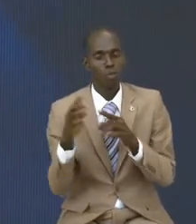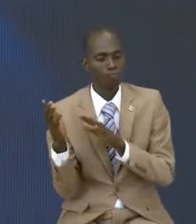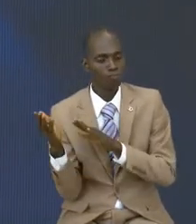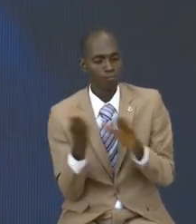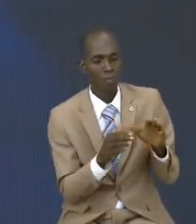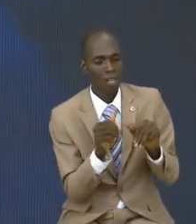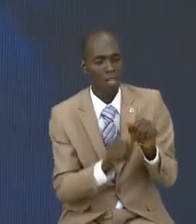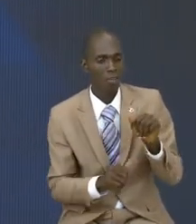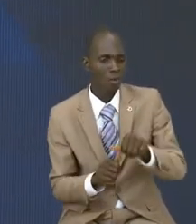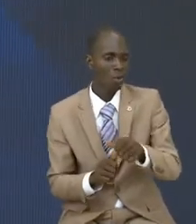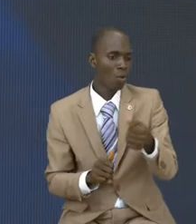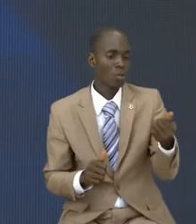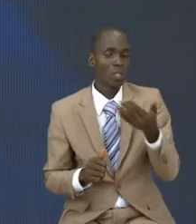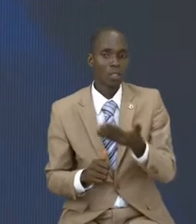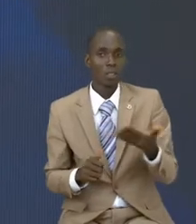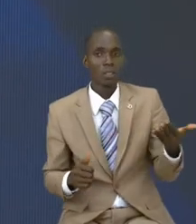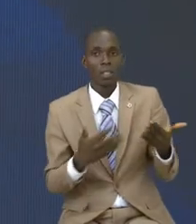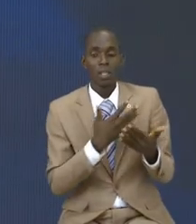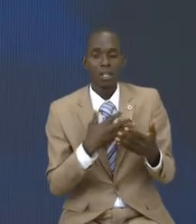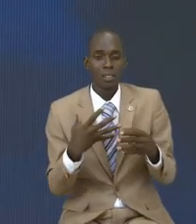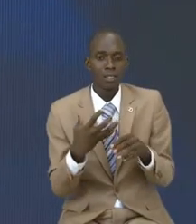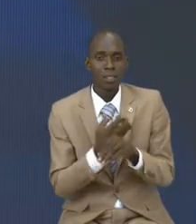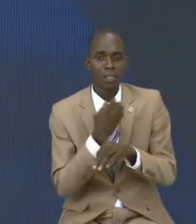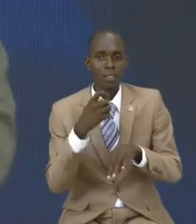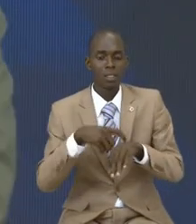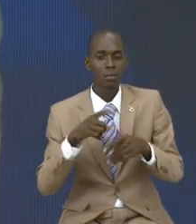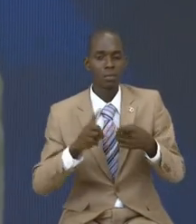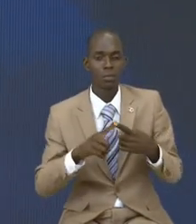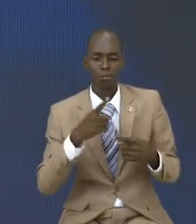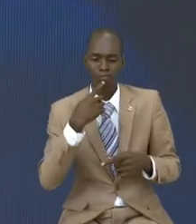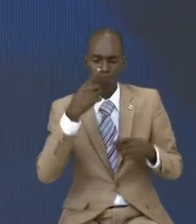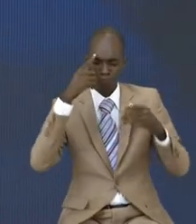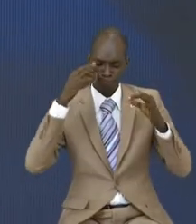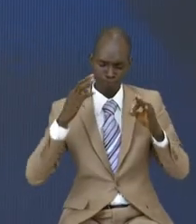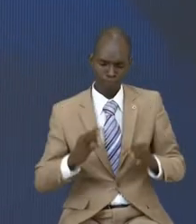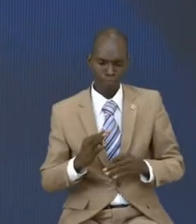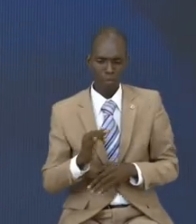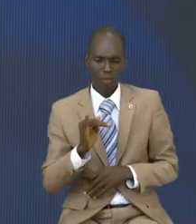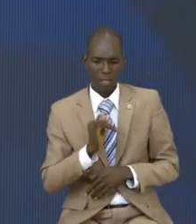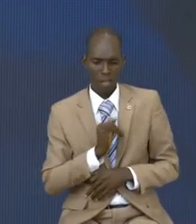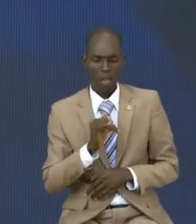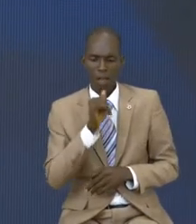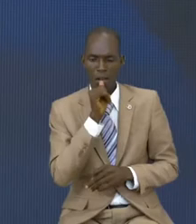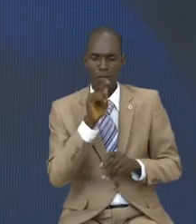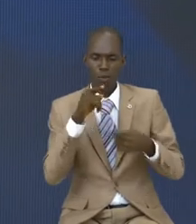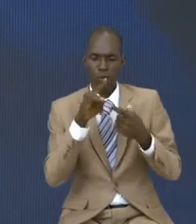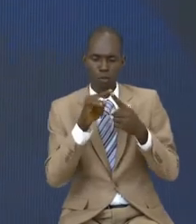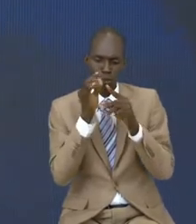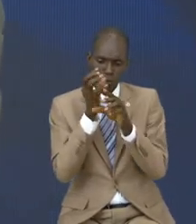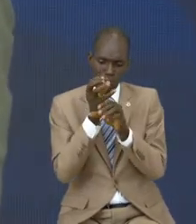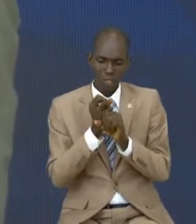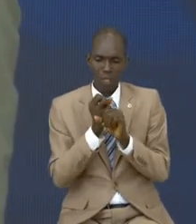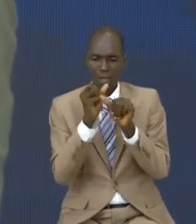other thing and then to take time and to say, I'm going to get